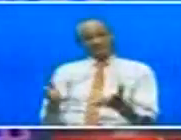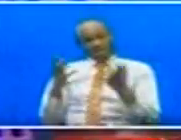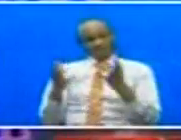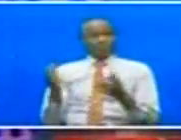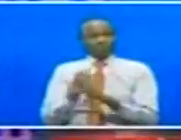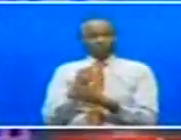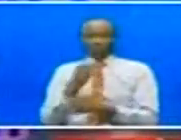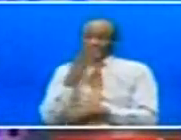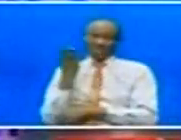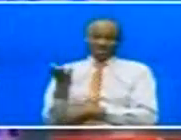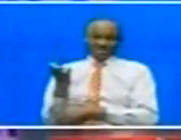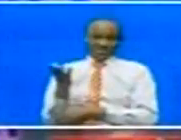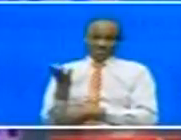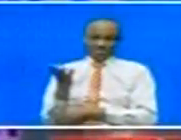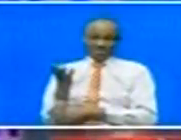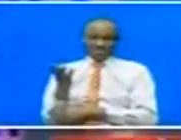me put it that way. Because